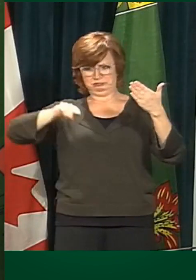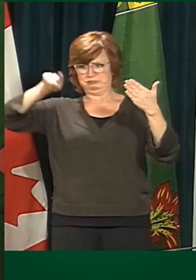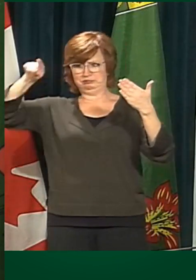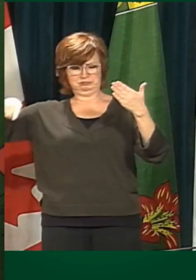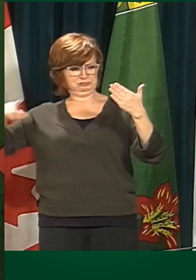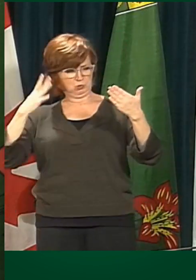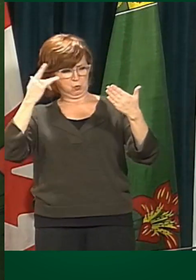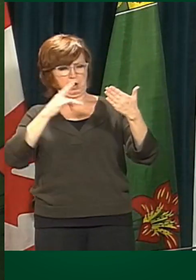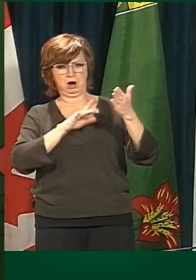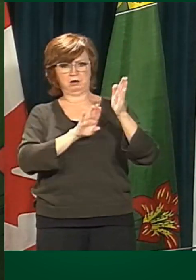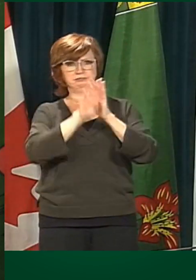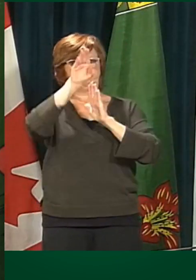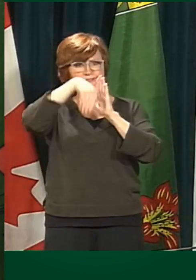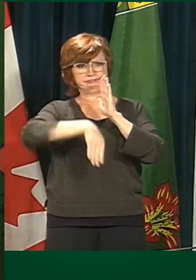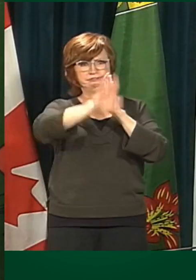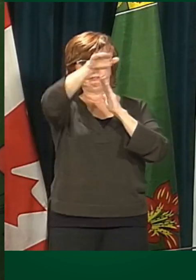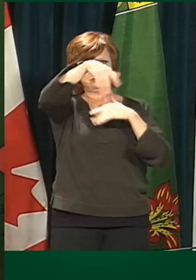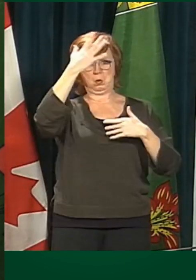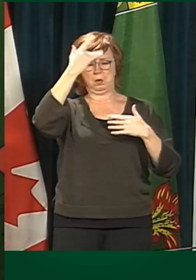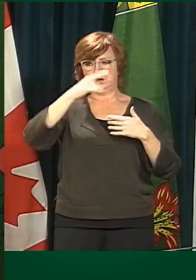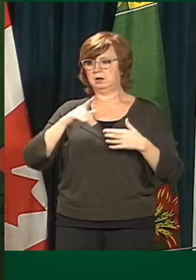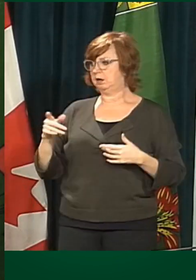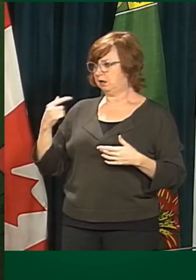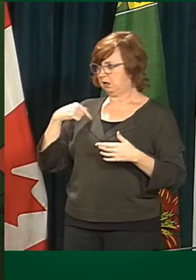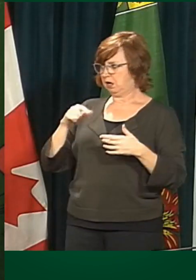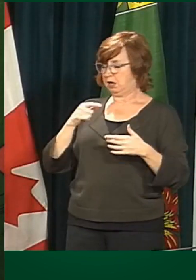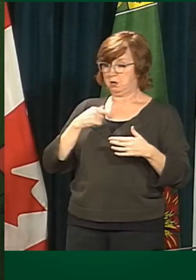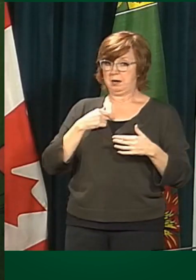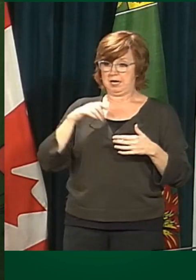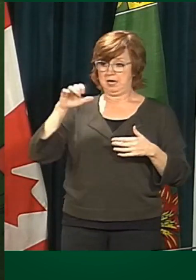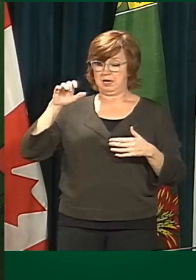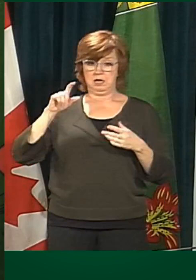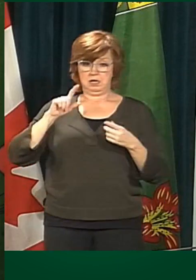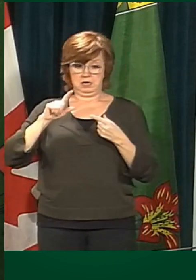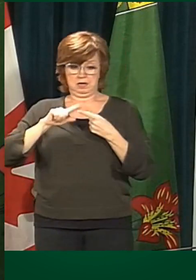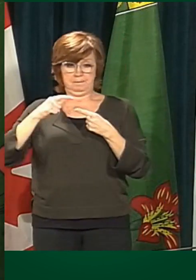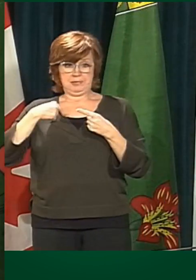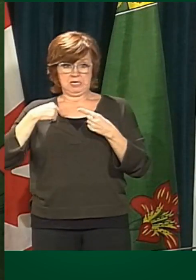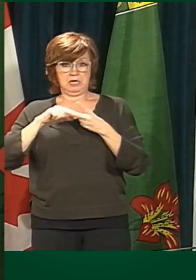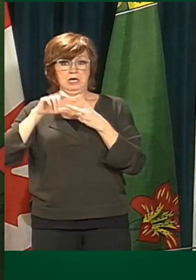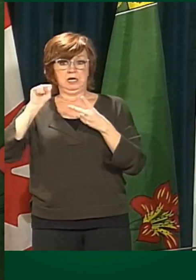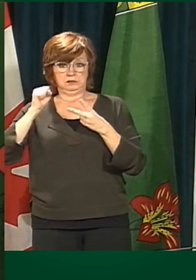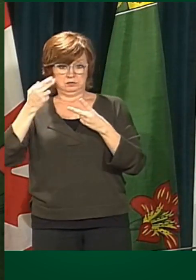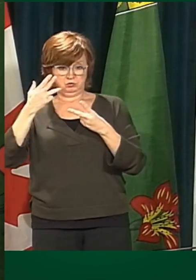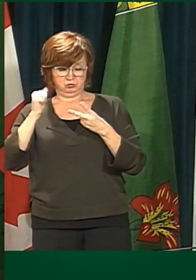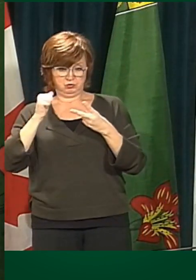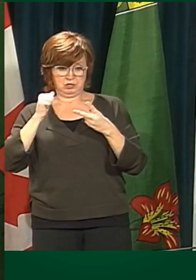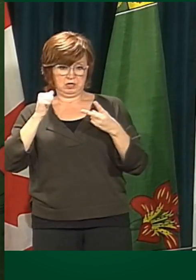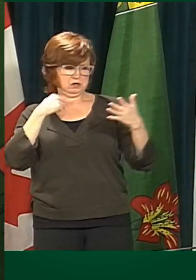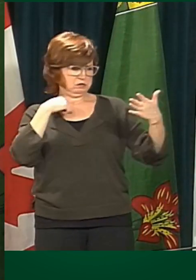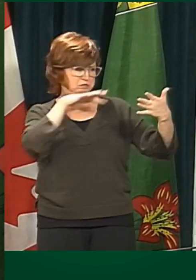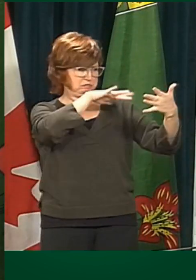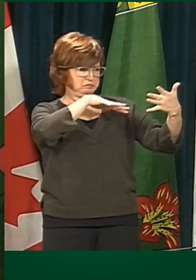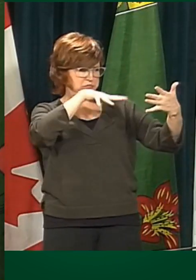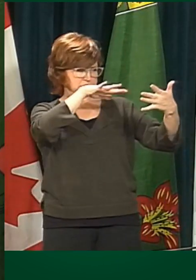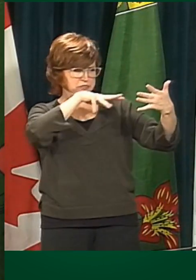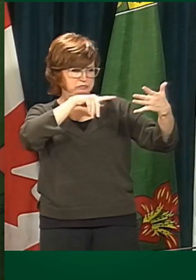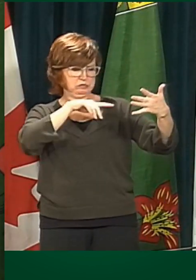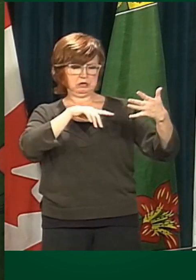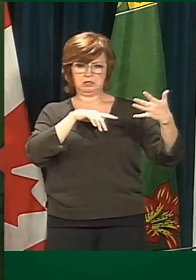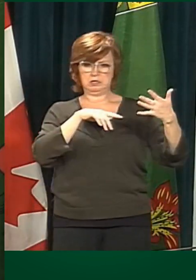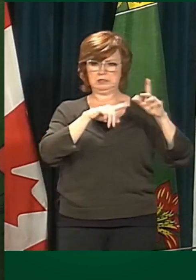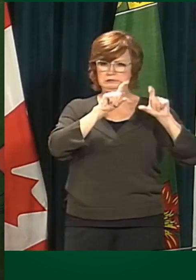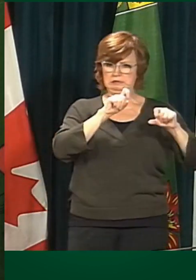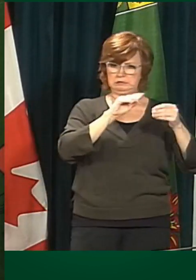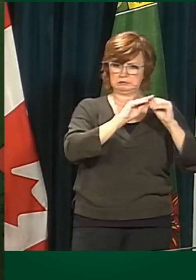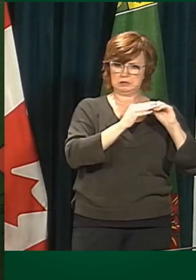with our SHA partners, looking at those testing numbers very closely, both at a provincial level and also at a sub-provincial level. And